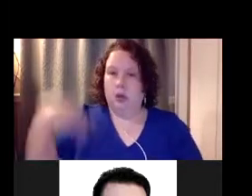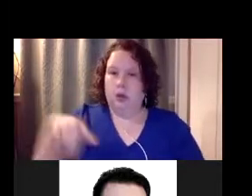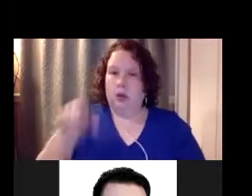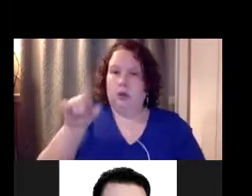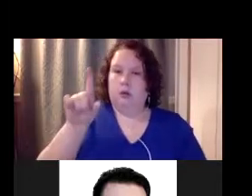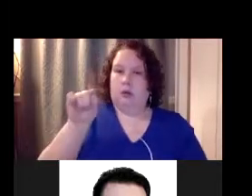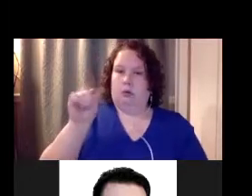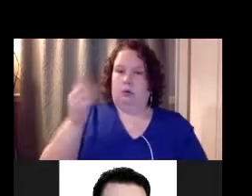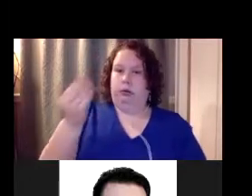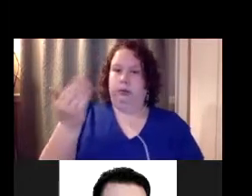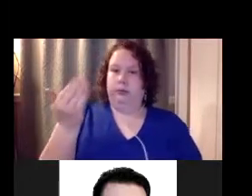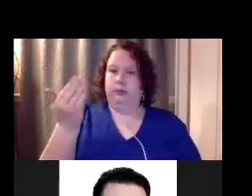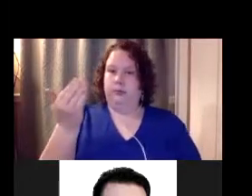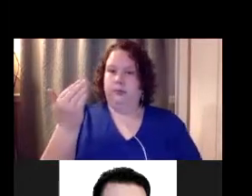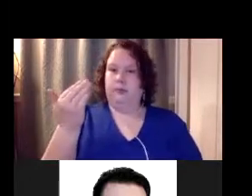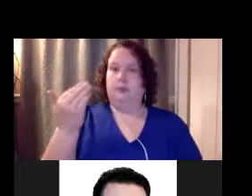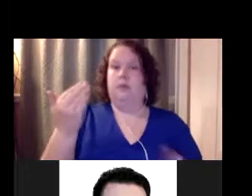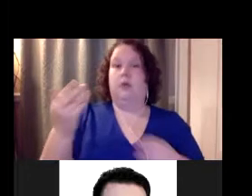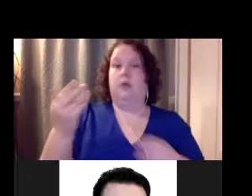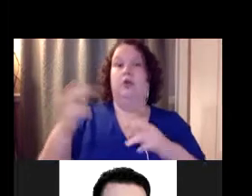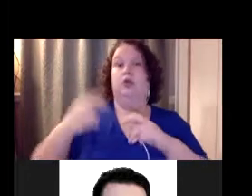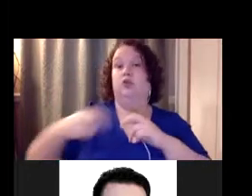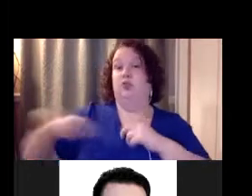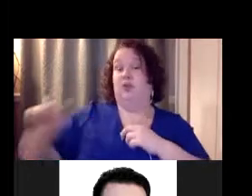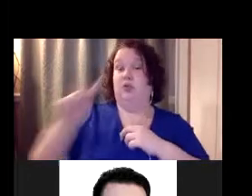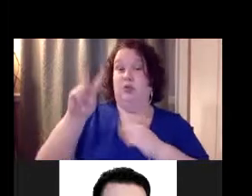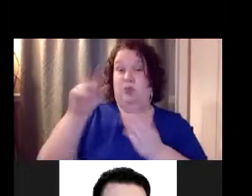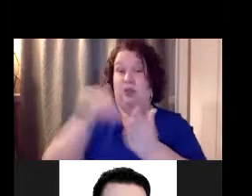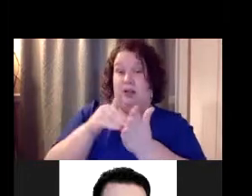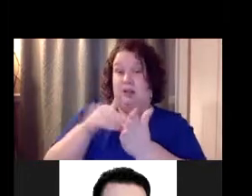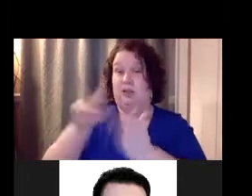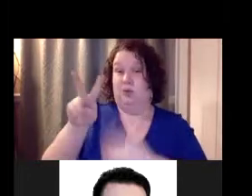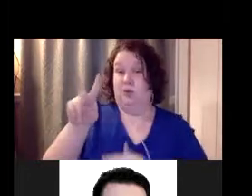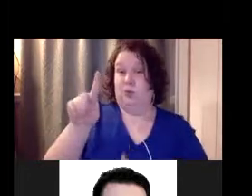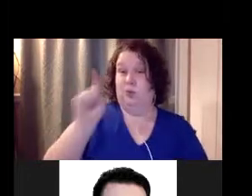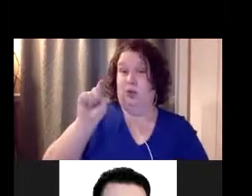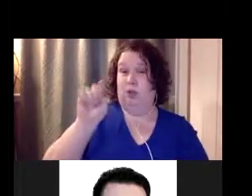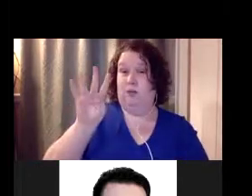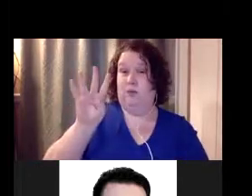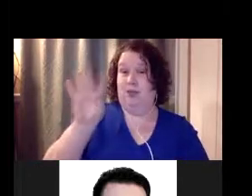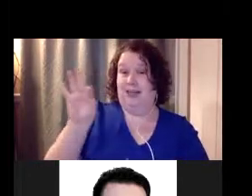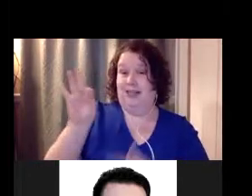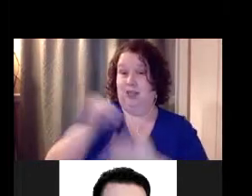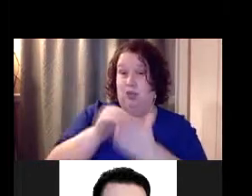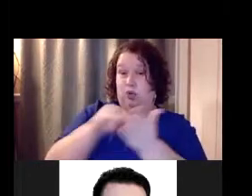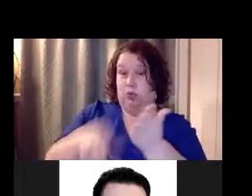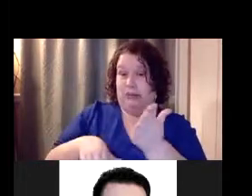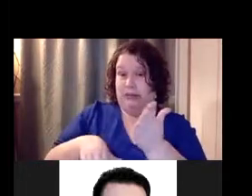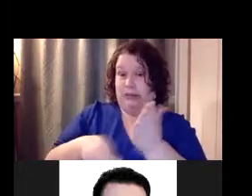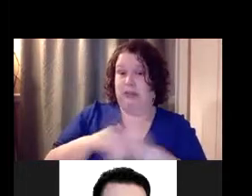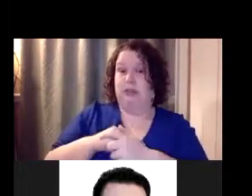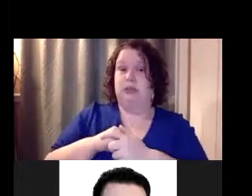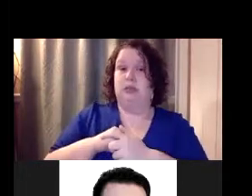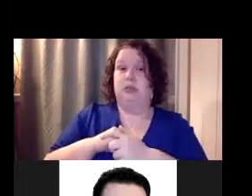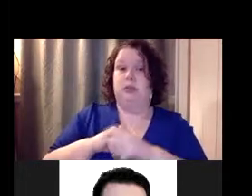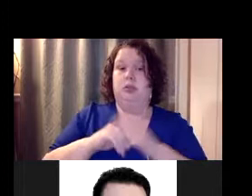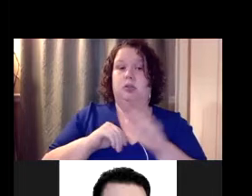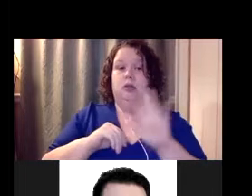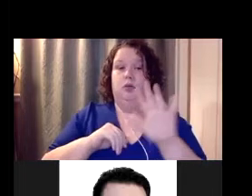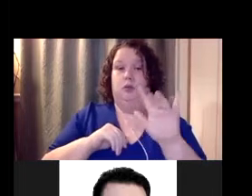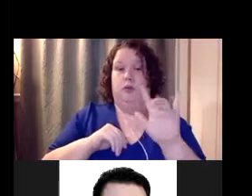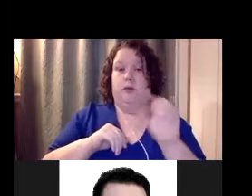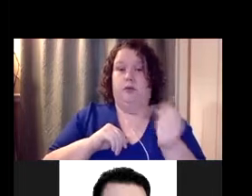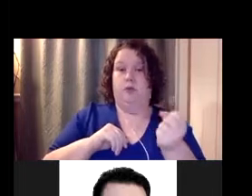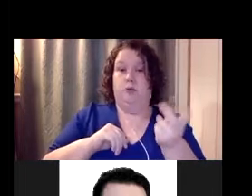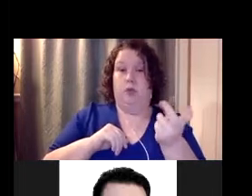2,149 students. It was 2,512 in 2019, and it dropped this year